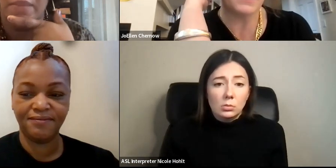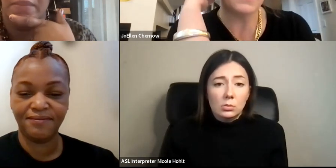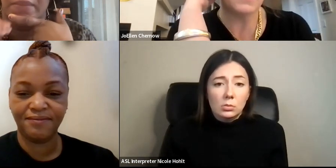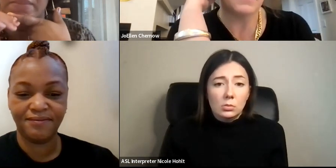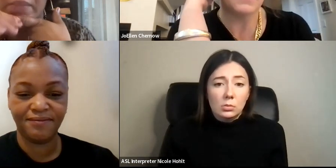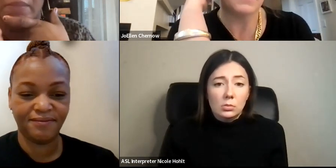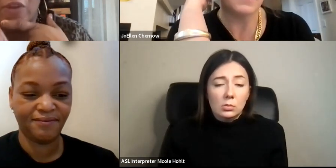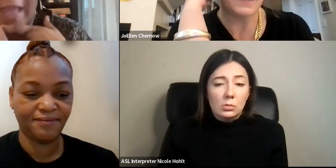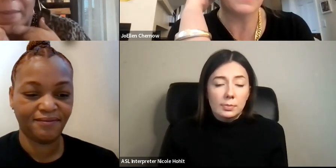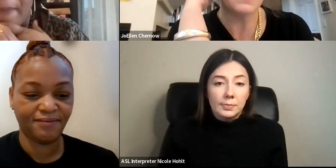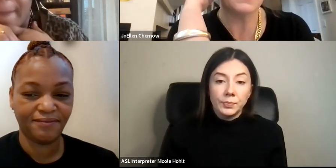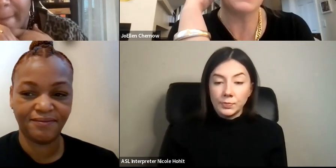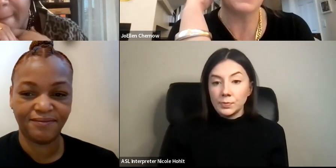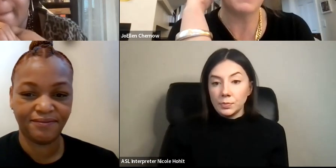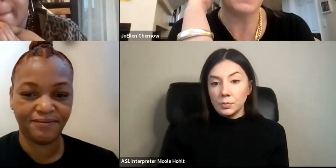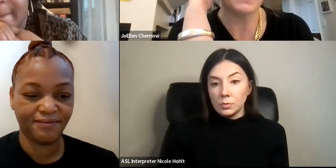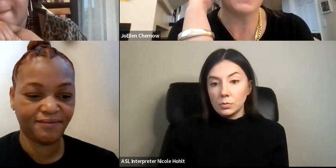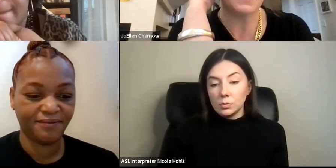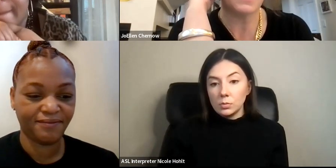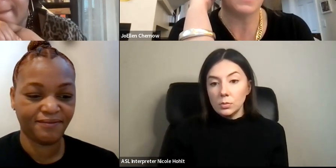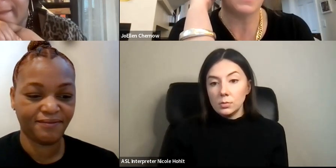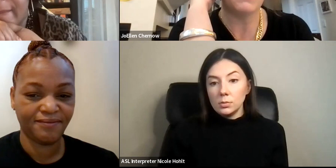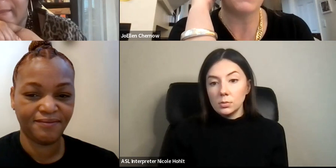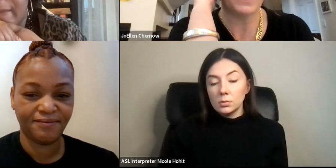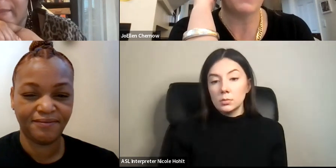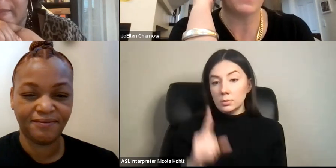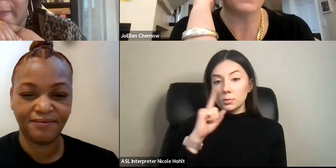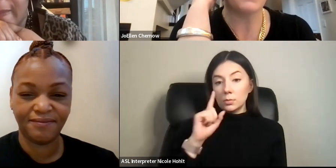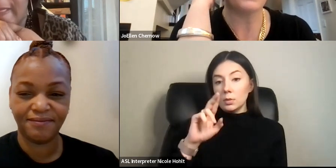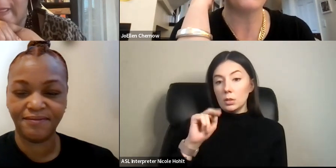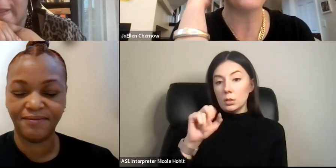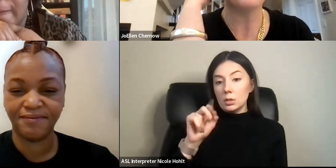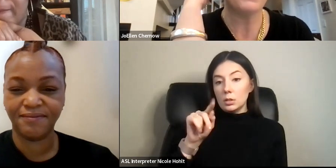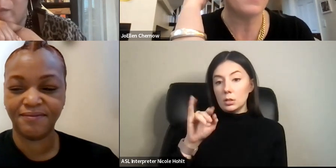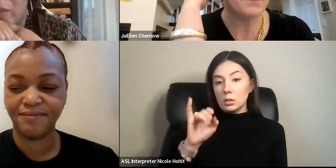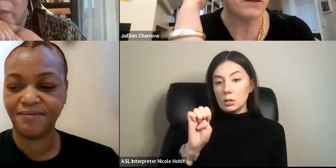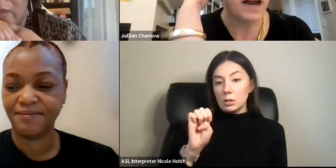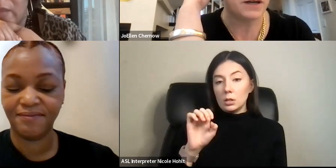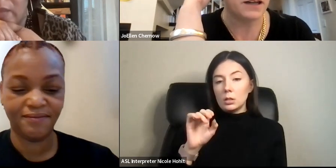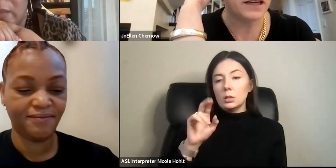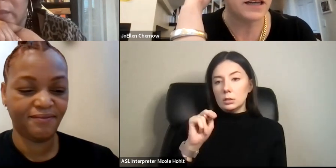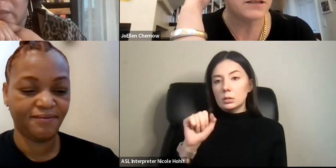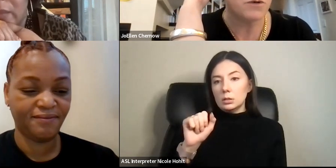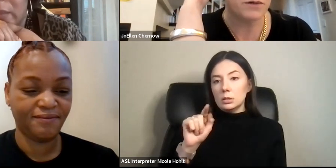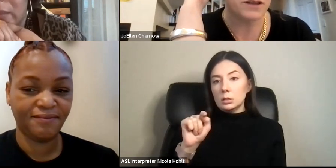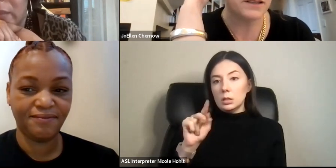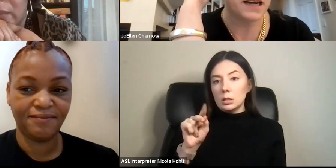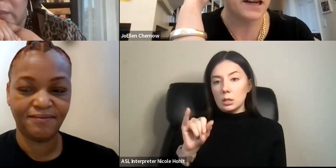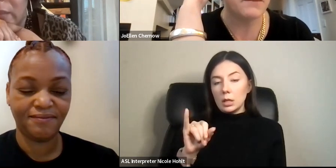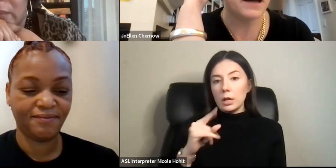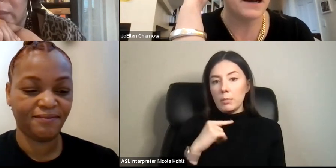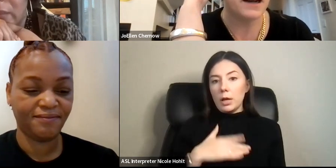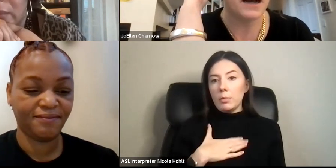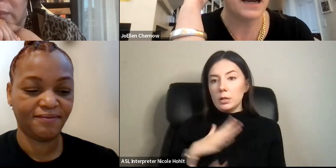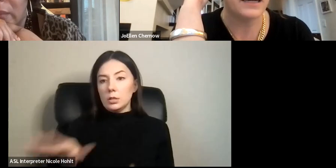I mean, I think the Go ahead. last, I think Nataki and Raeghn, we all covered the first parts, but happy to like connect more with this